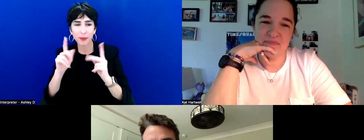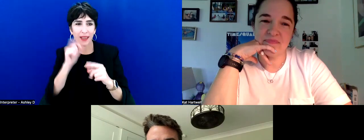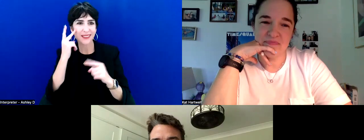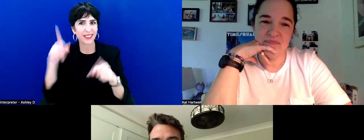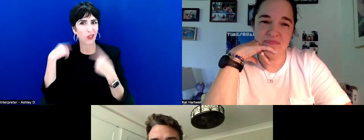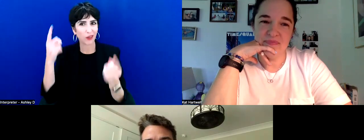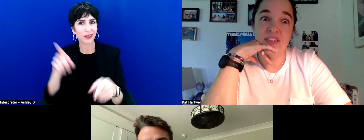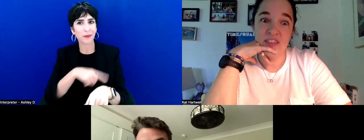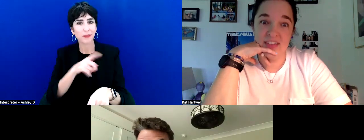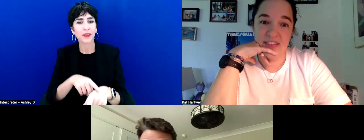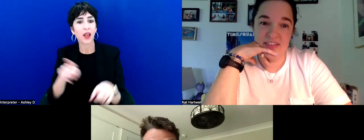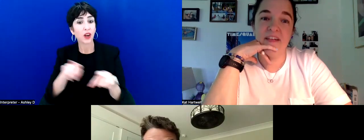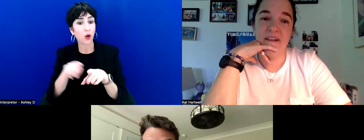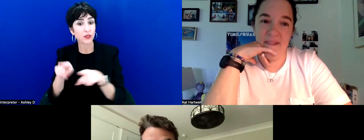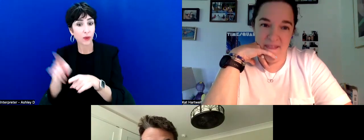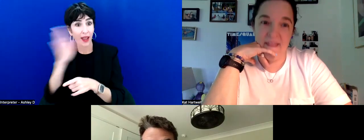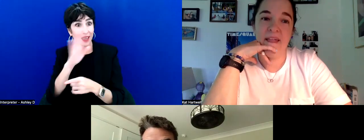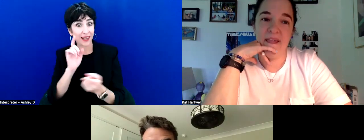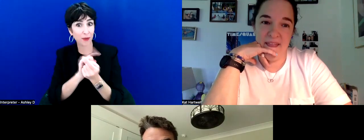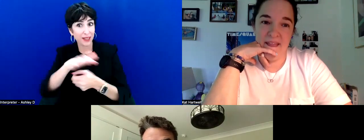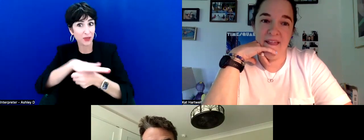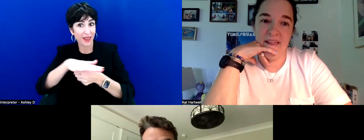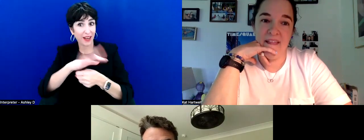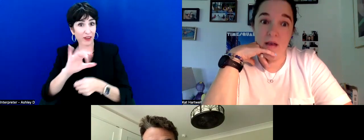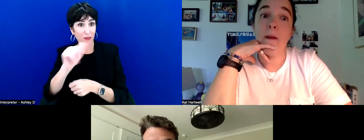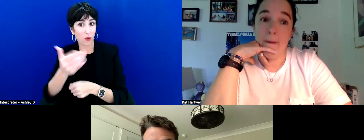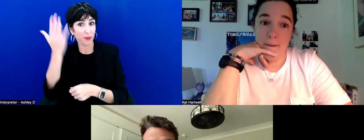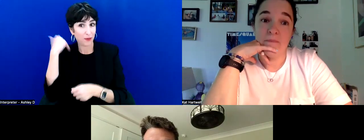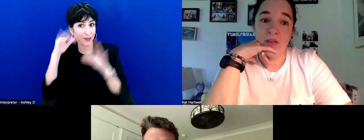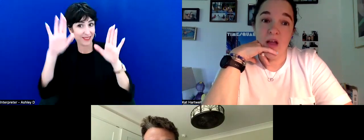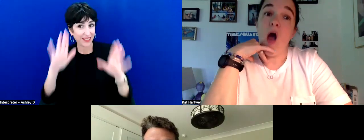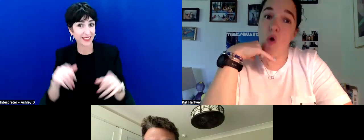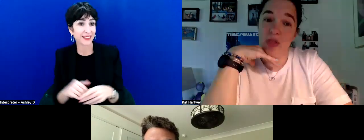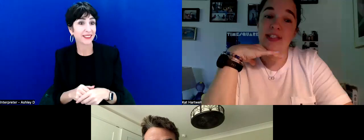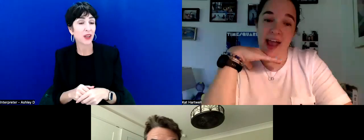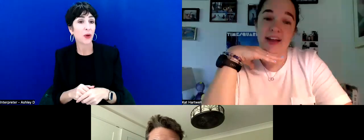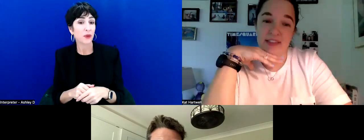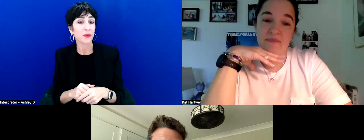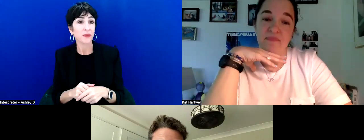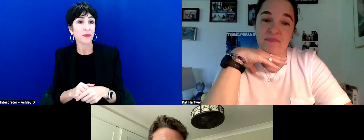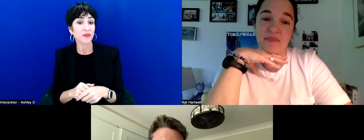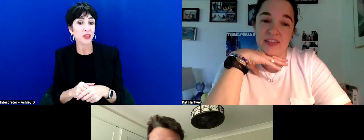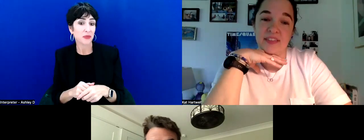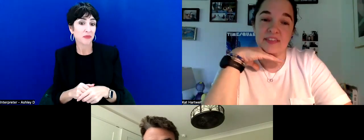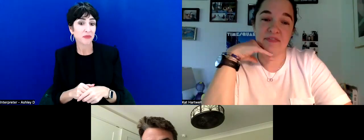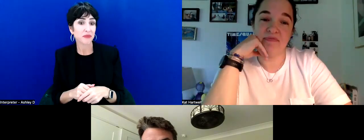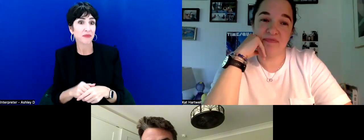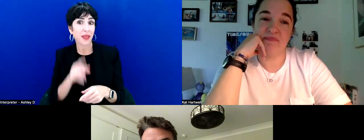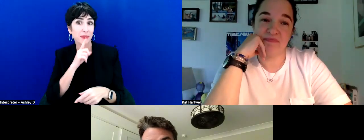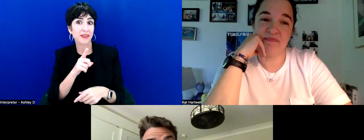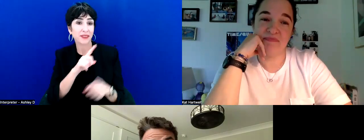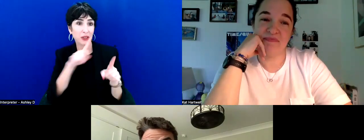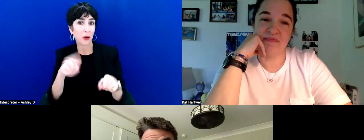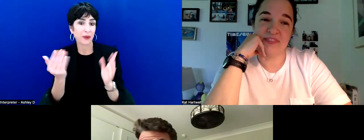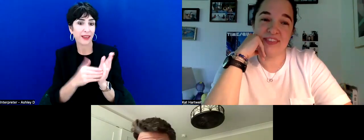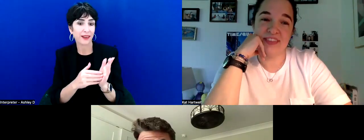time. And I'd never been to that area of Florida, so that was fantastic too. So Oh, yeah, that was nice. I would definitely do one of those